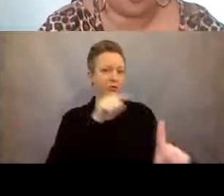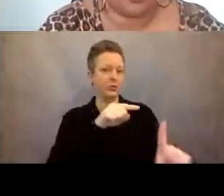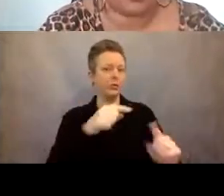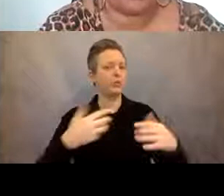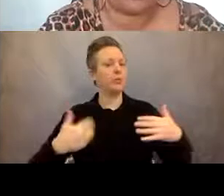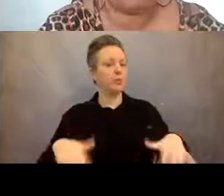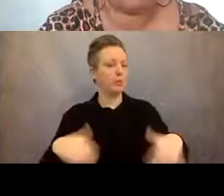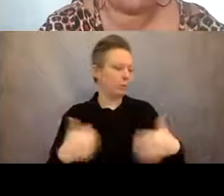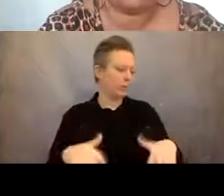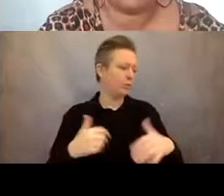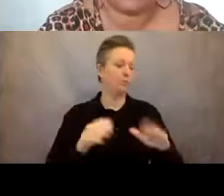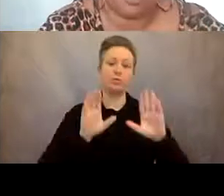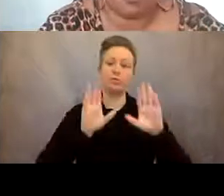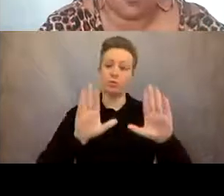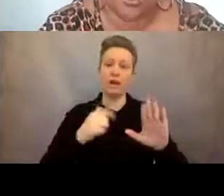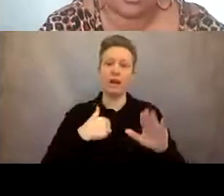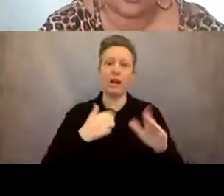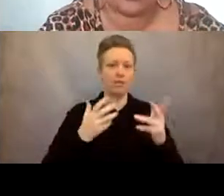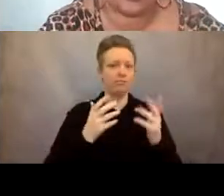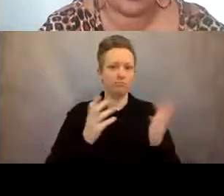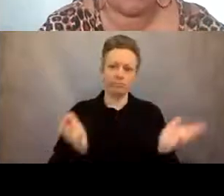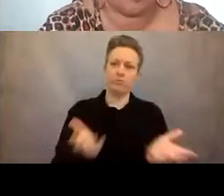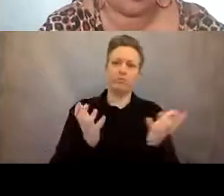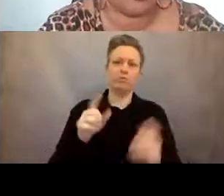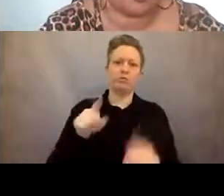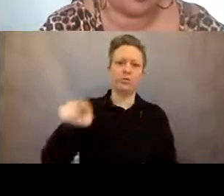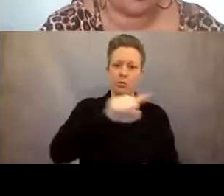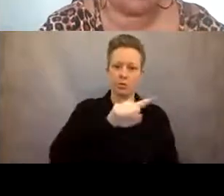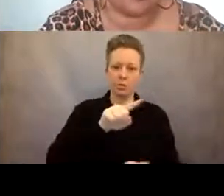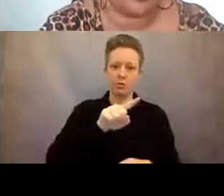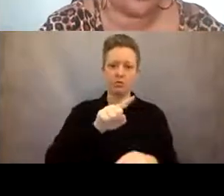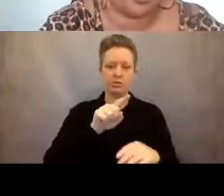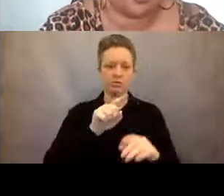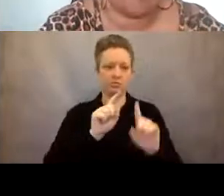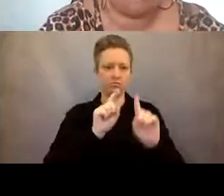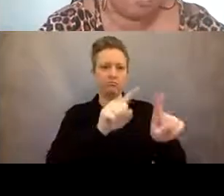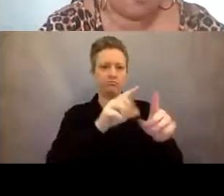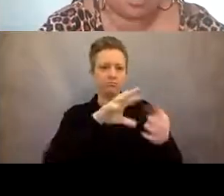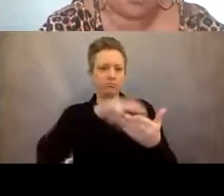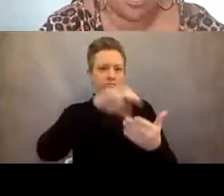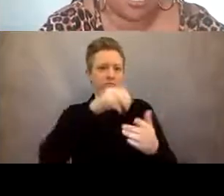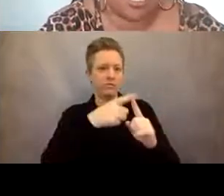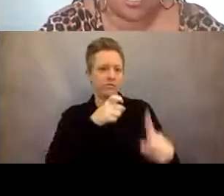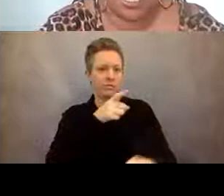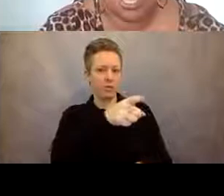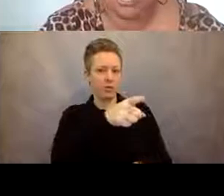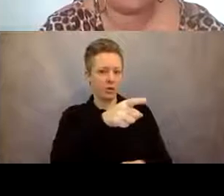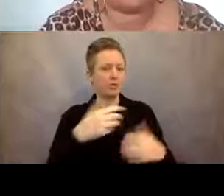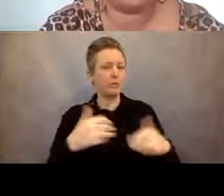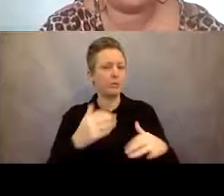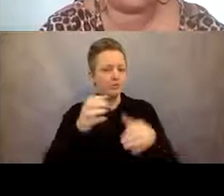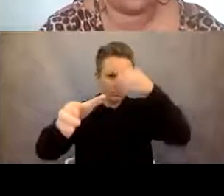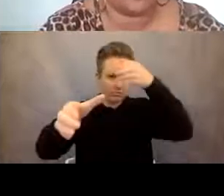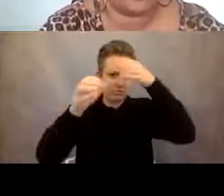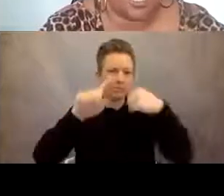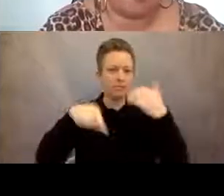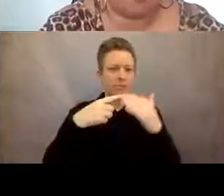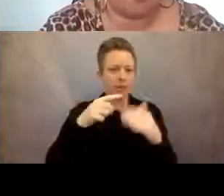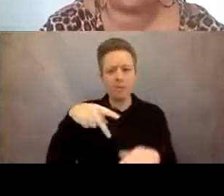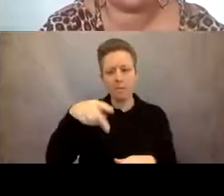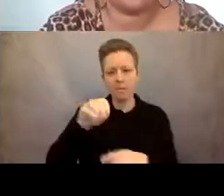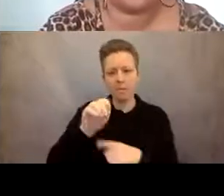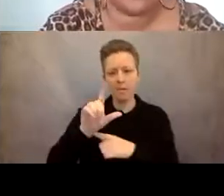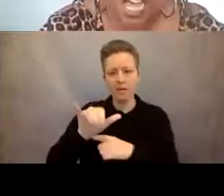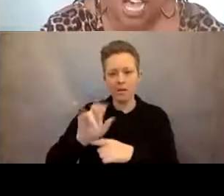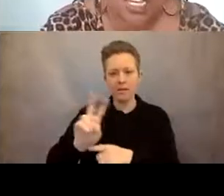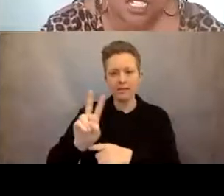lived through systems and systems violence, but also a great deal of polyvictimization. I don't want to say she's a great example,